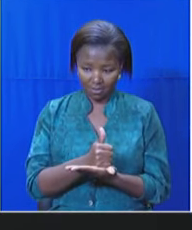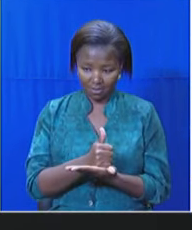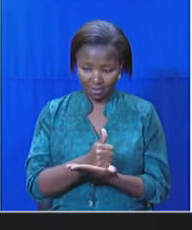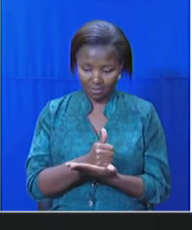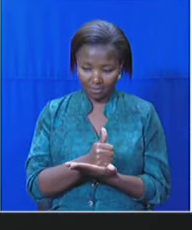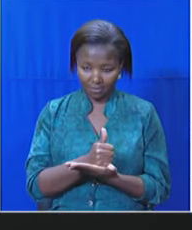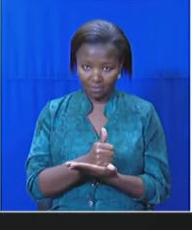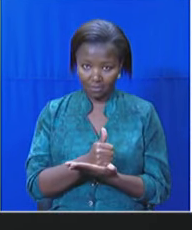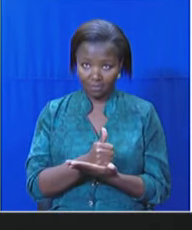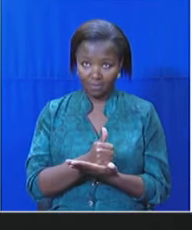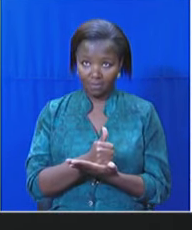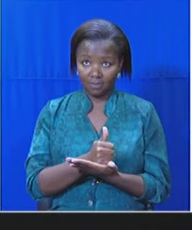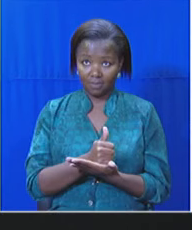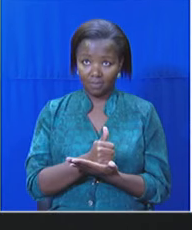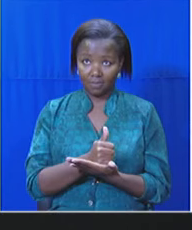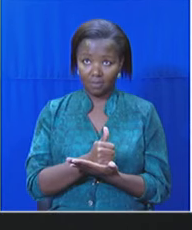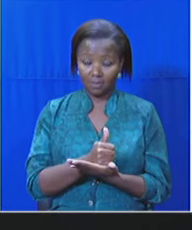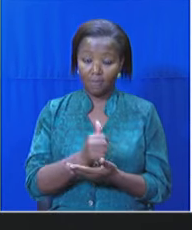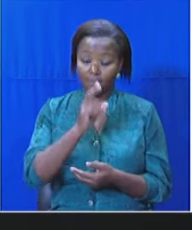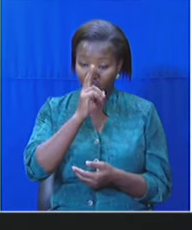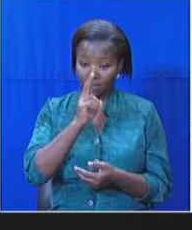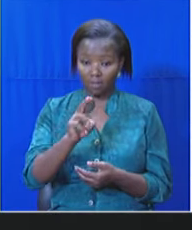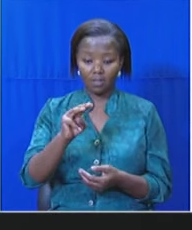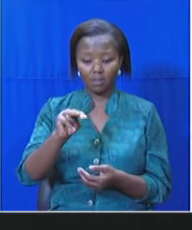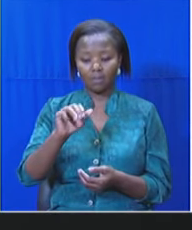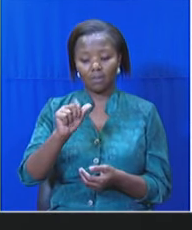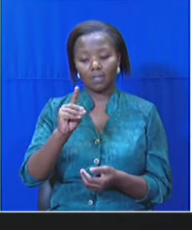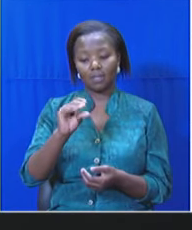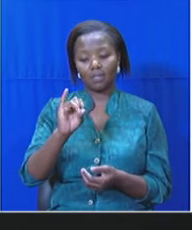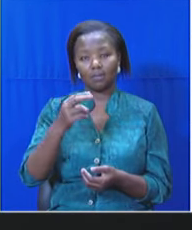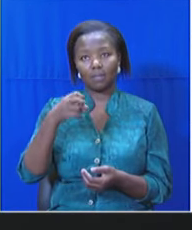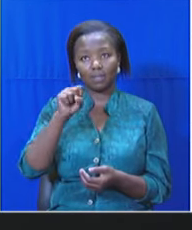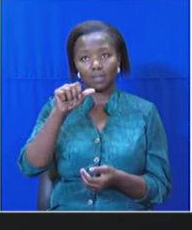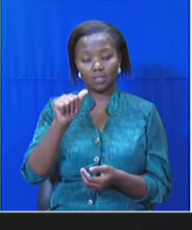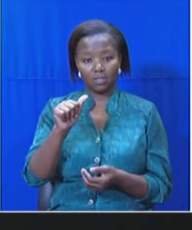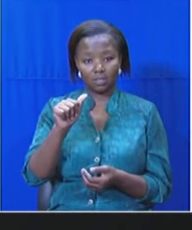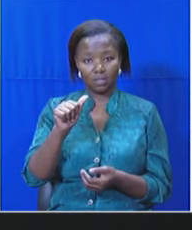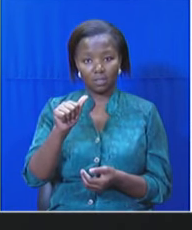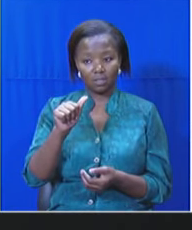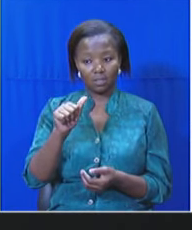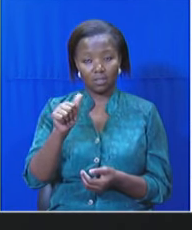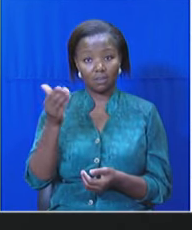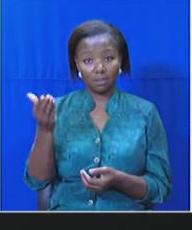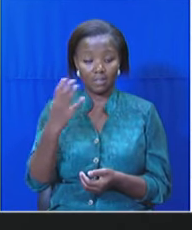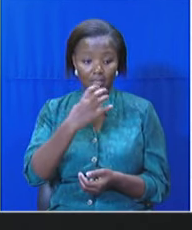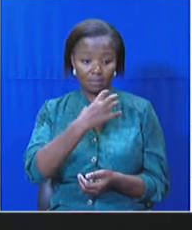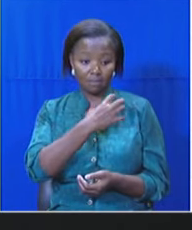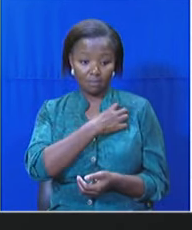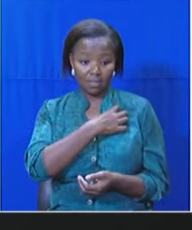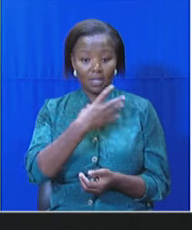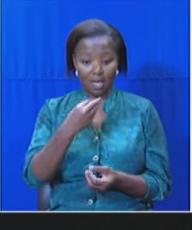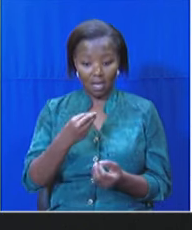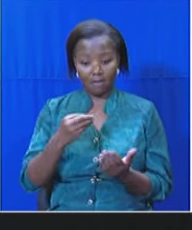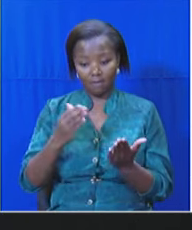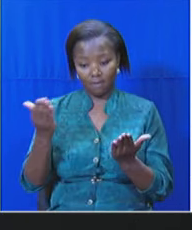Madisha. Honorable Madisha. Minister, Honorable there are Madisha. 10 pages here